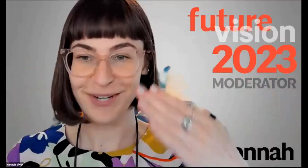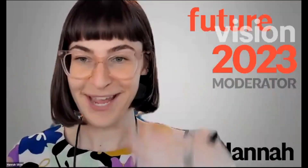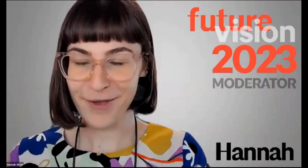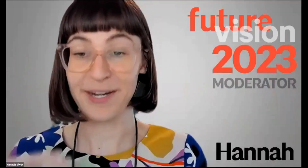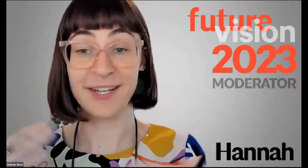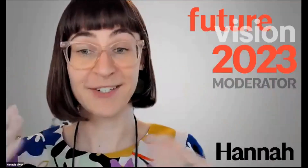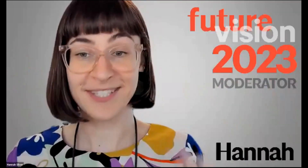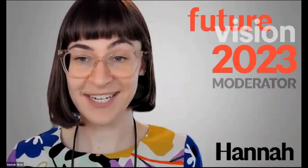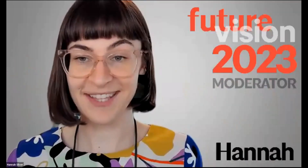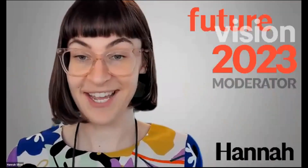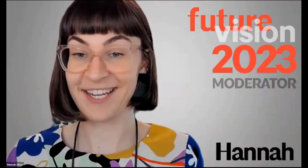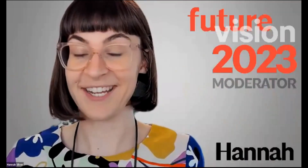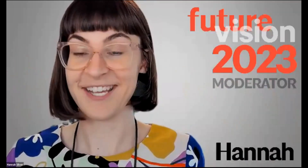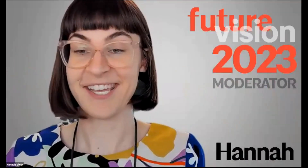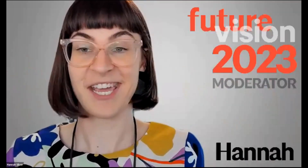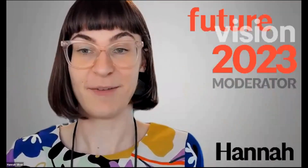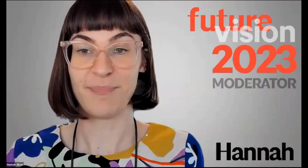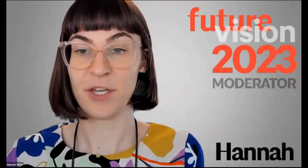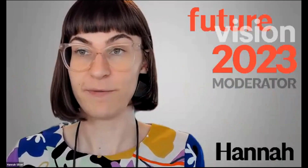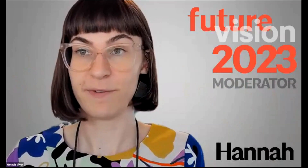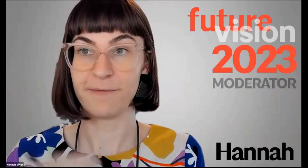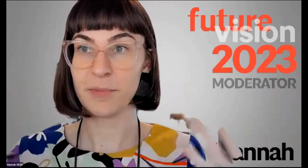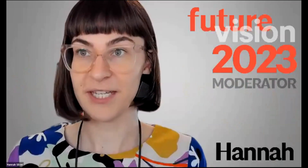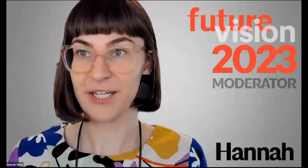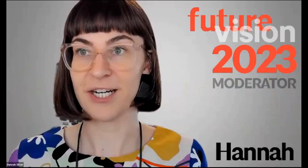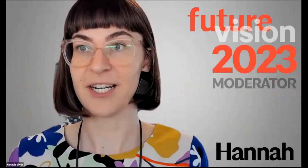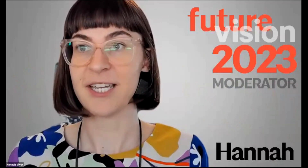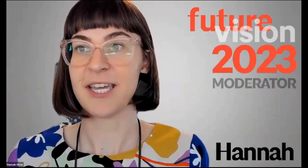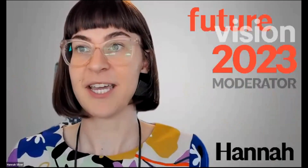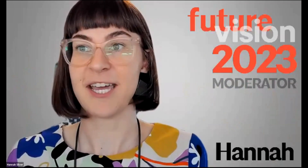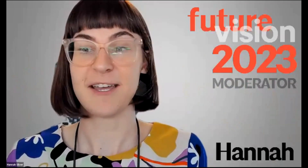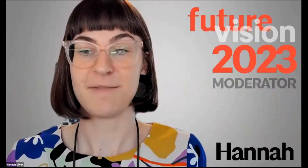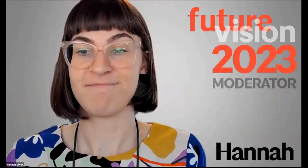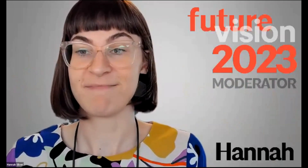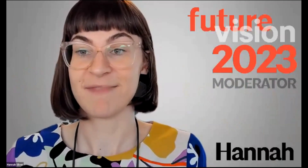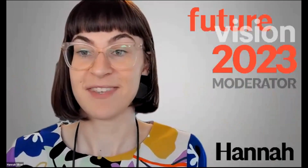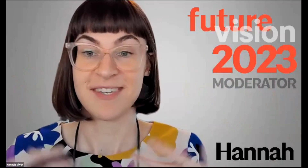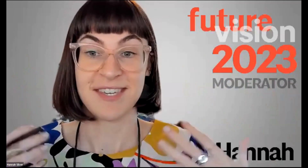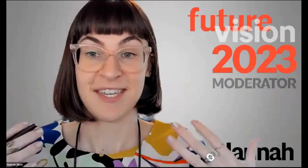can do to help and understanding that, if you're a firm leader